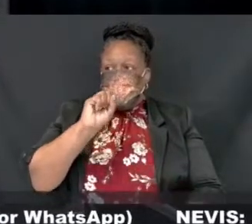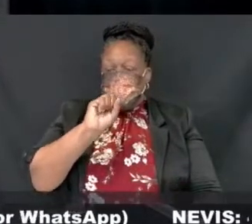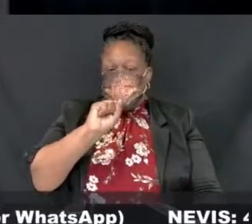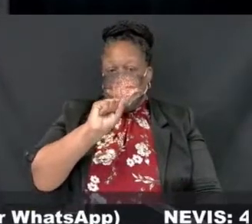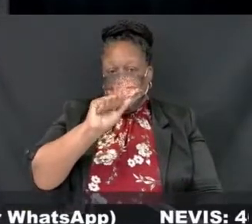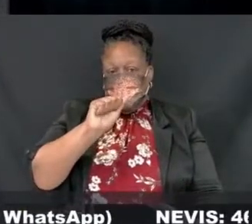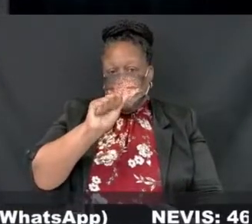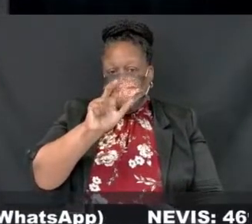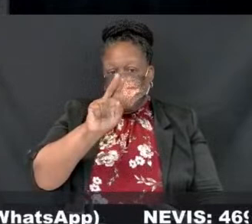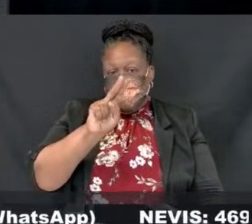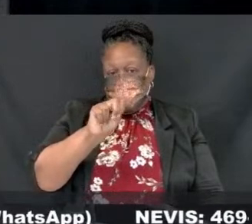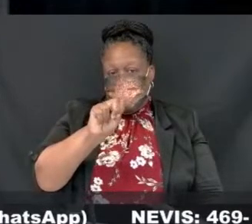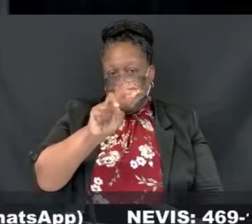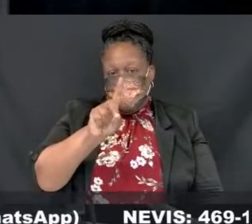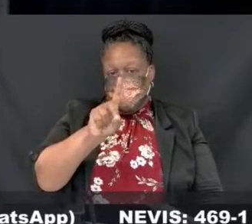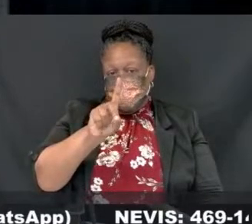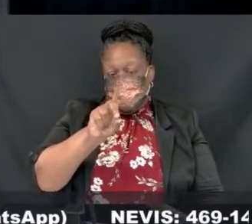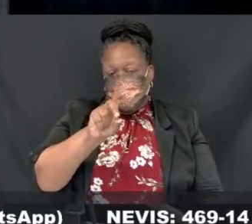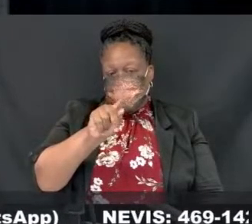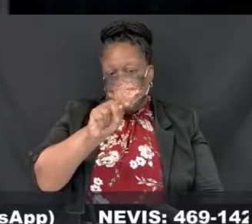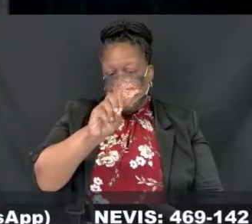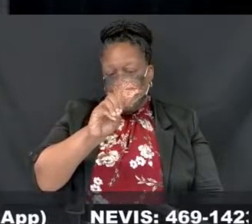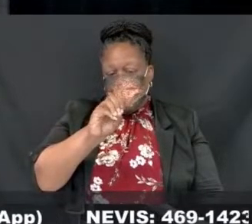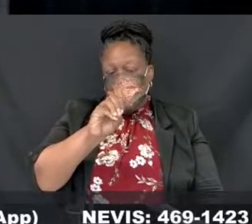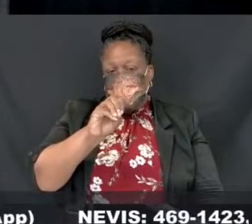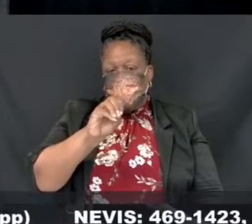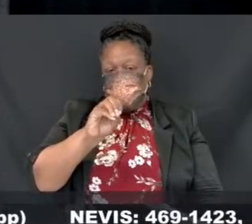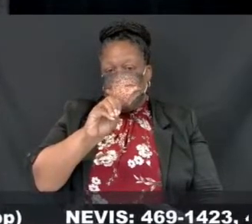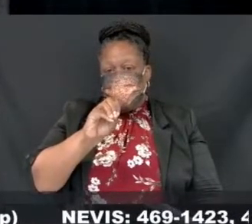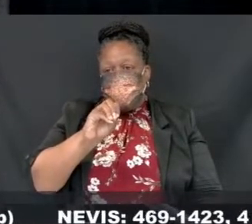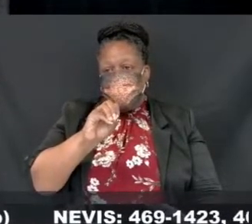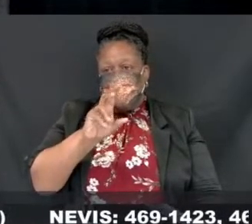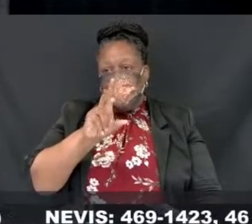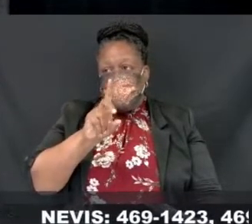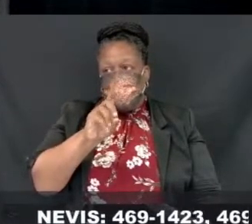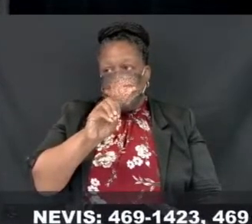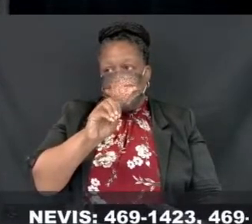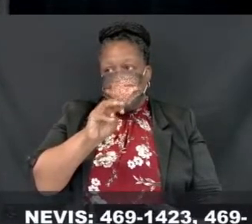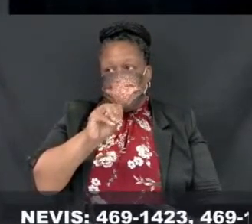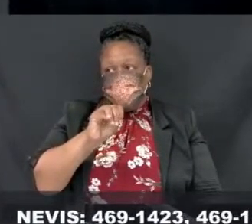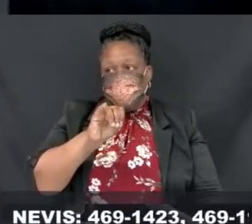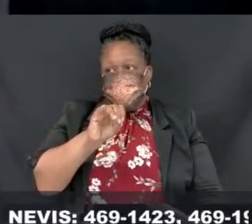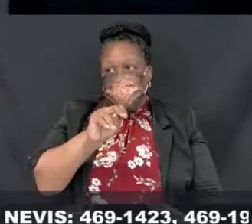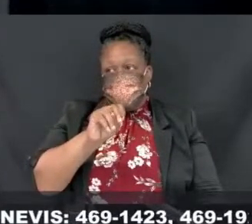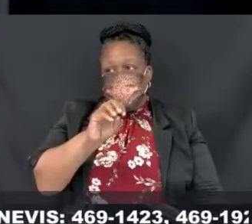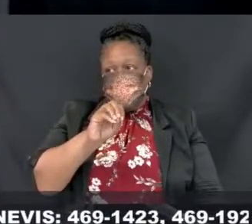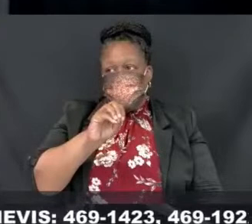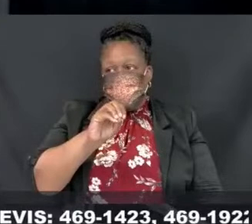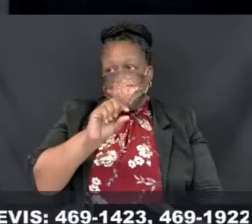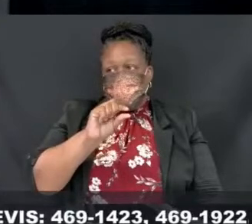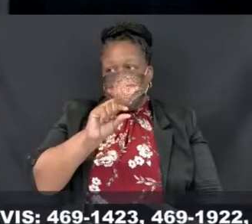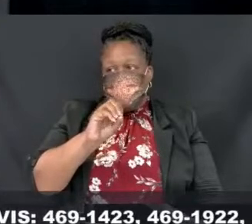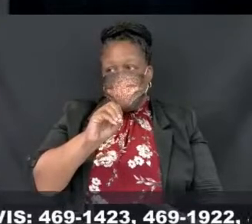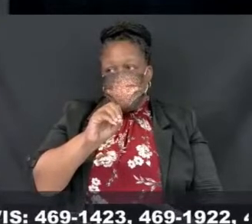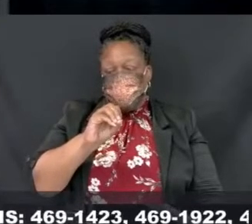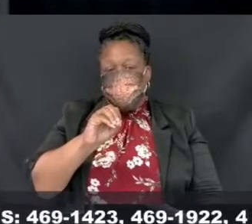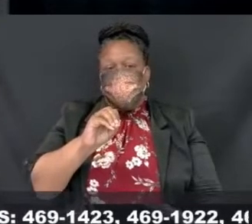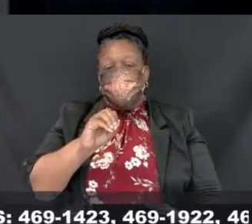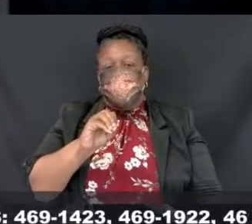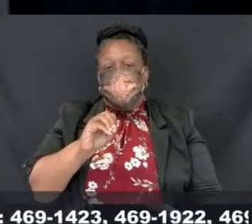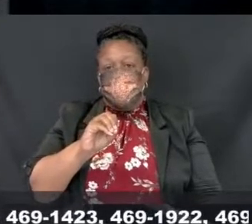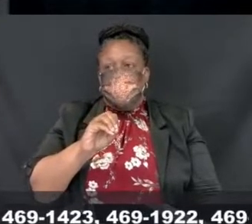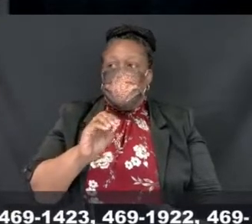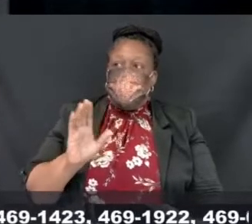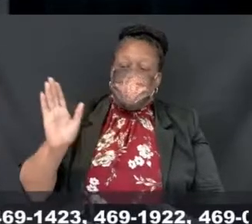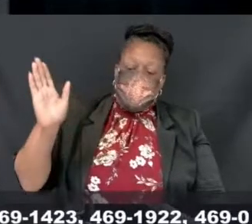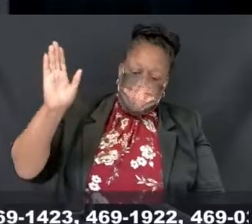young man of a different ethnic background. Attacking me for being